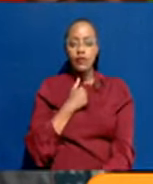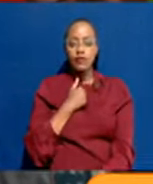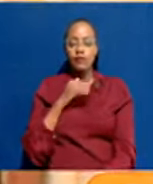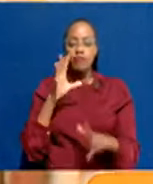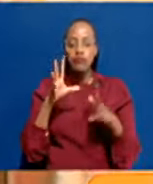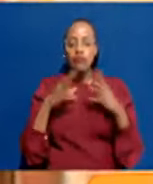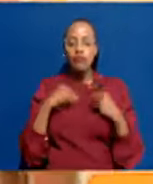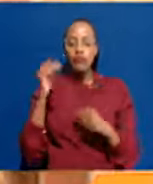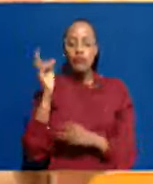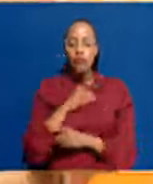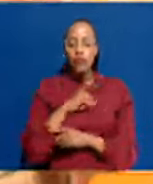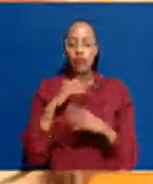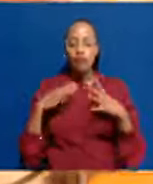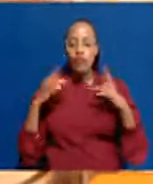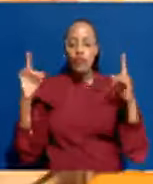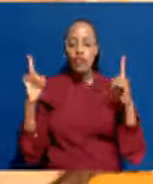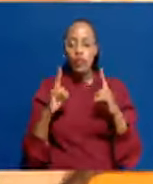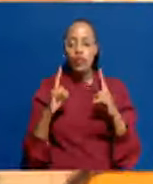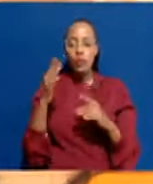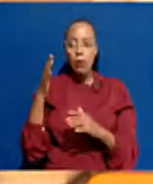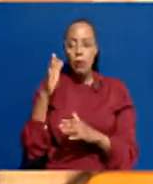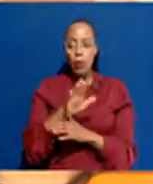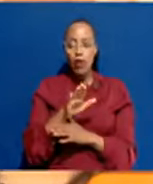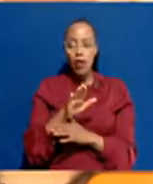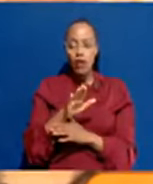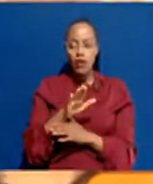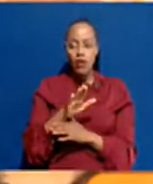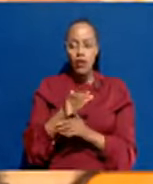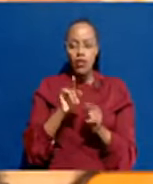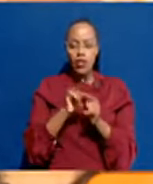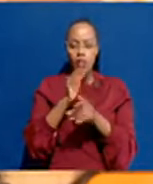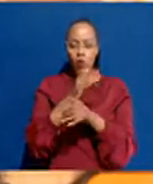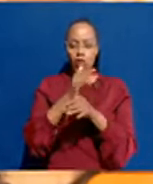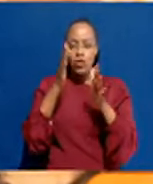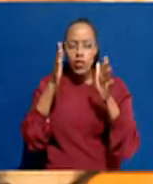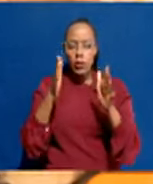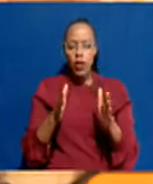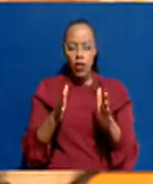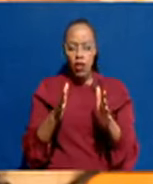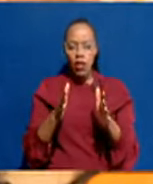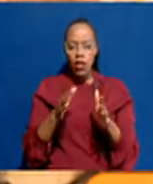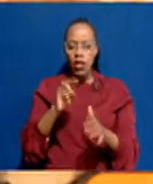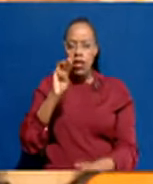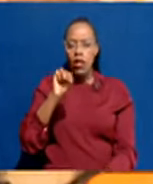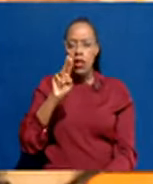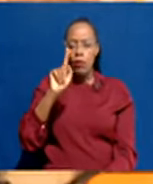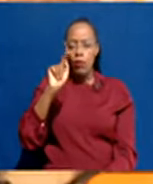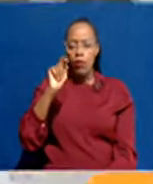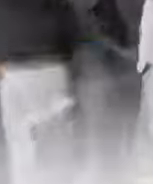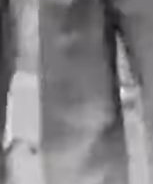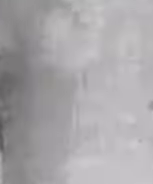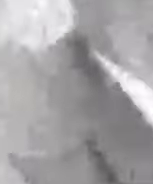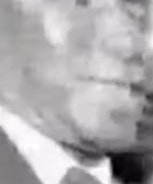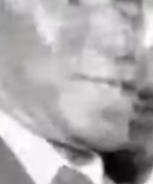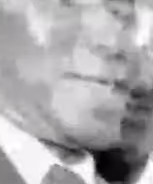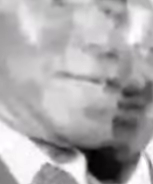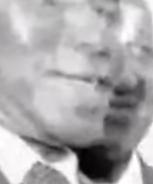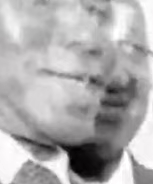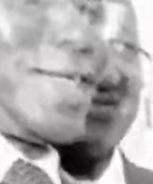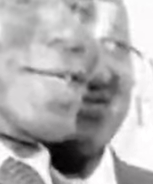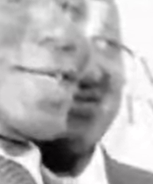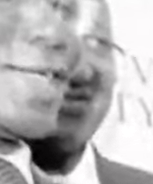accepted. When we take a short break, we'll be back with Ambassador Francis Kirimi Muthaura.